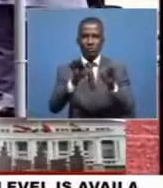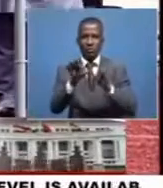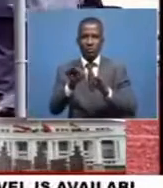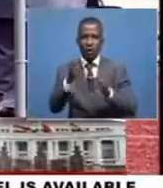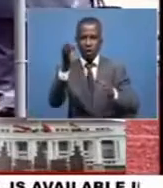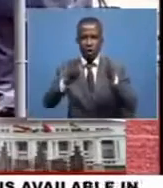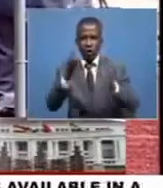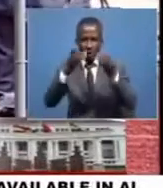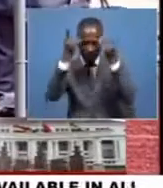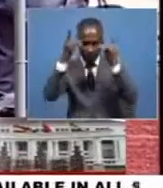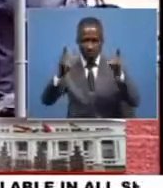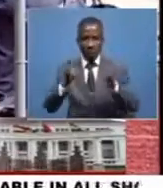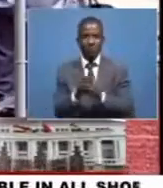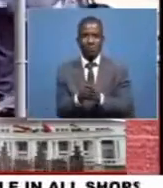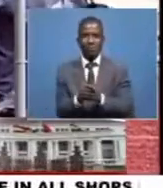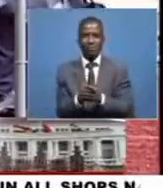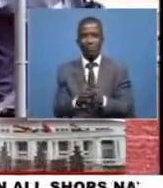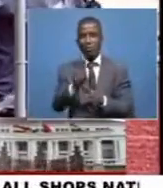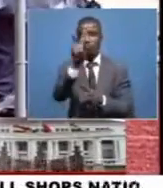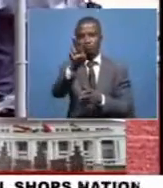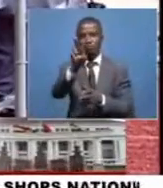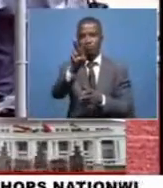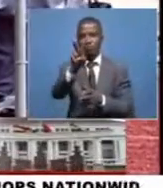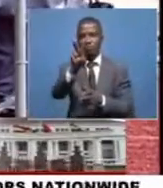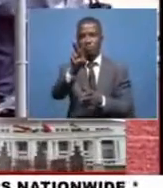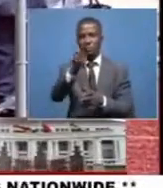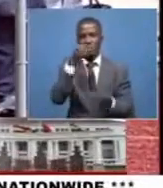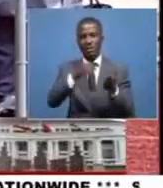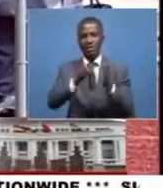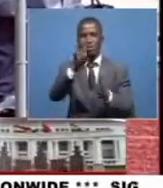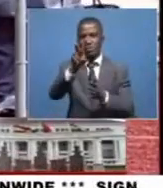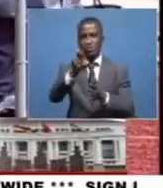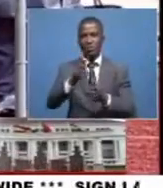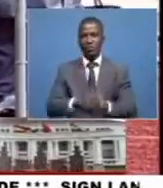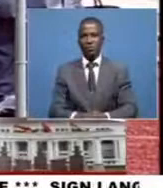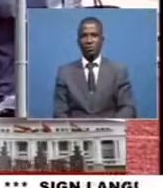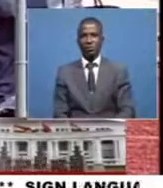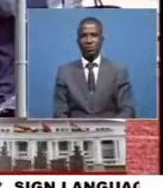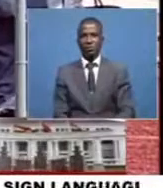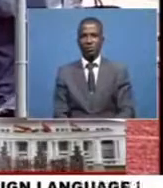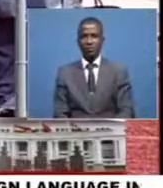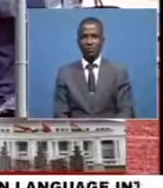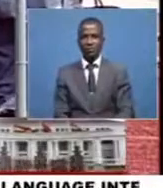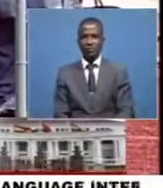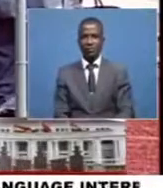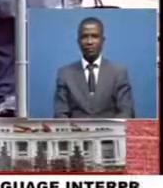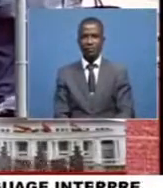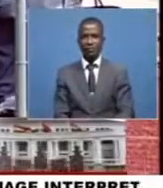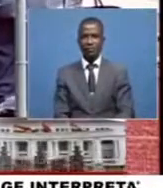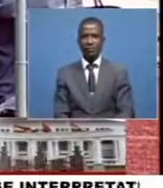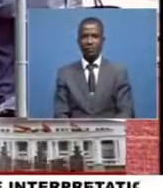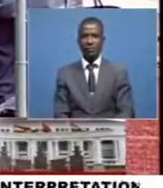So that's 2 applications he'll be filing. I'm sorry, review of the decision we had